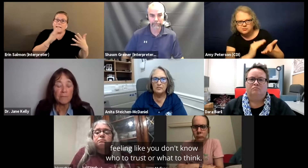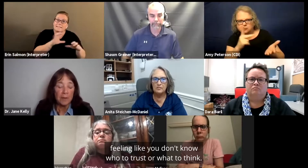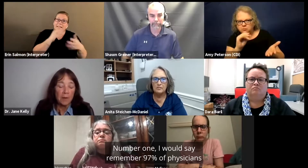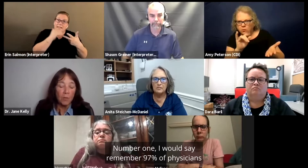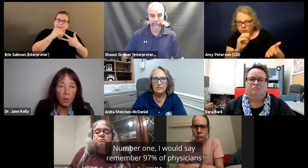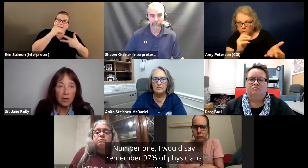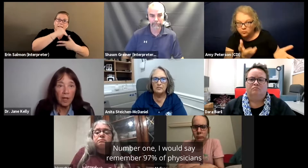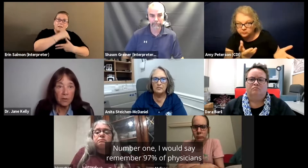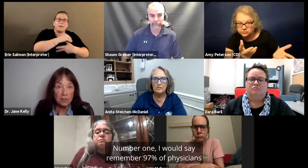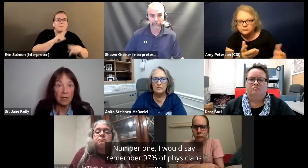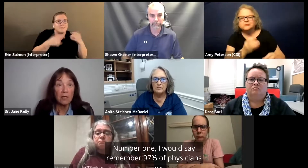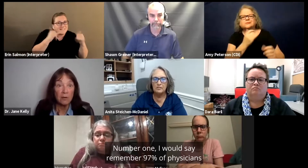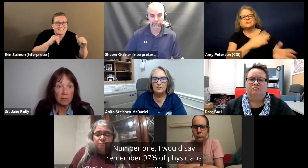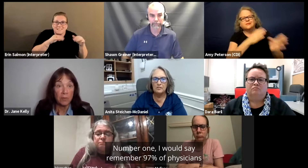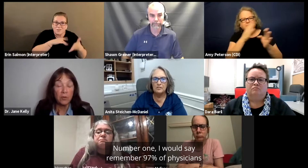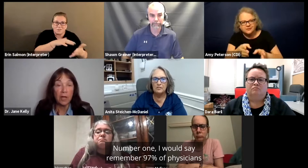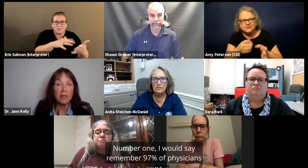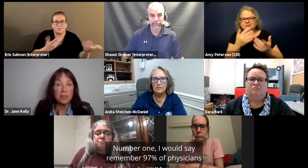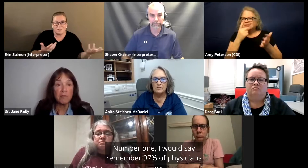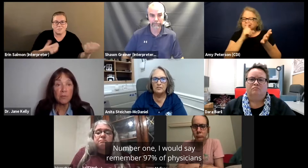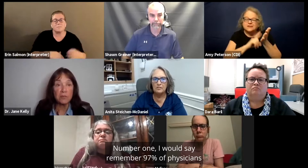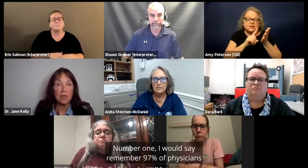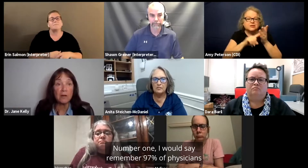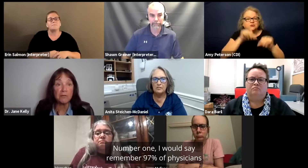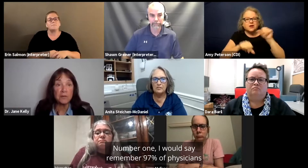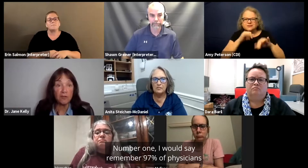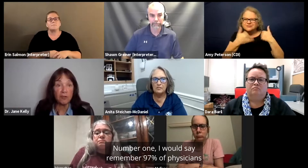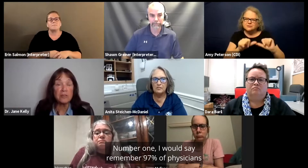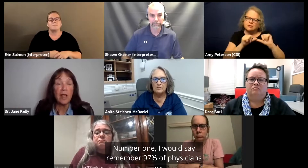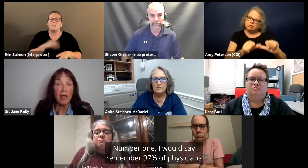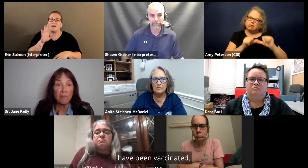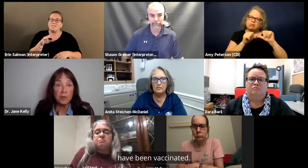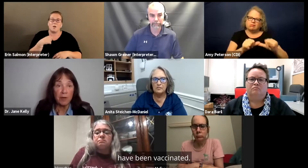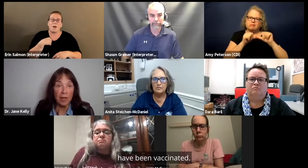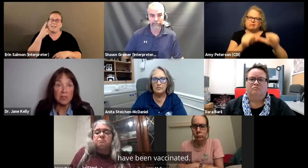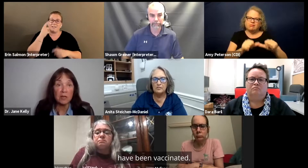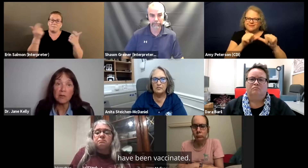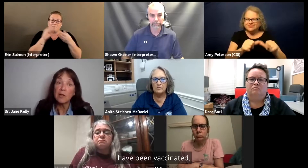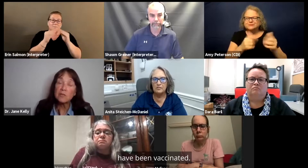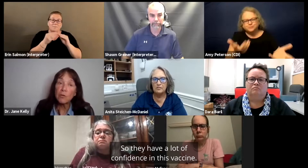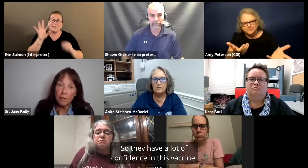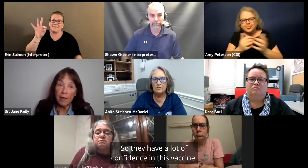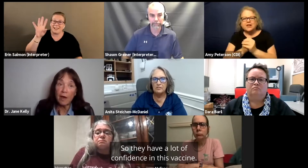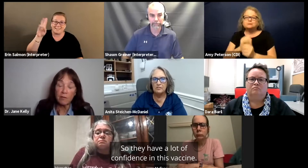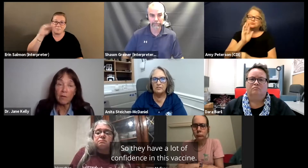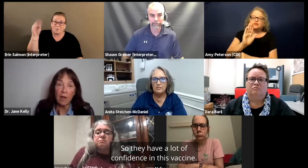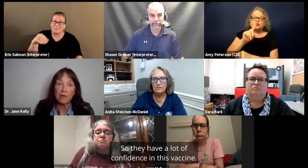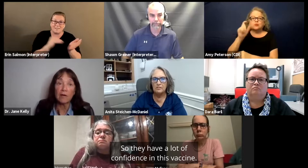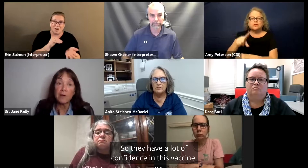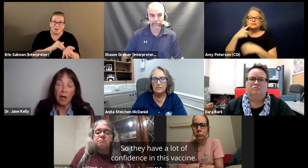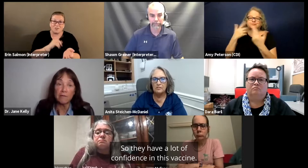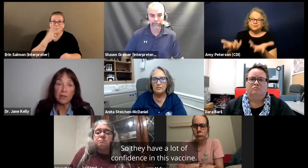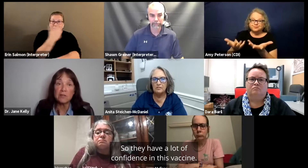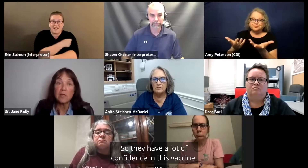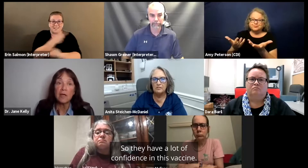think, number one, I would say, remember 97% of physicians have been vaccinated. So they have a lot